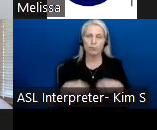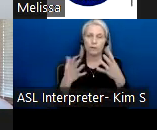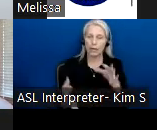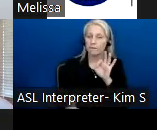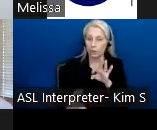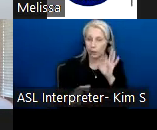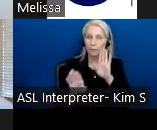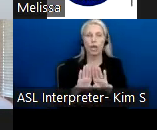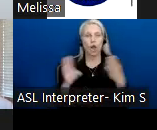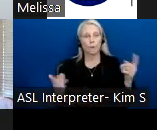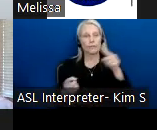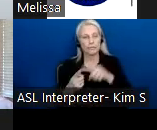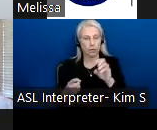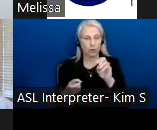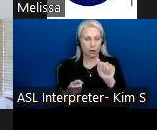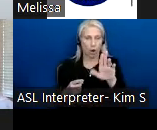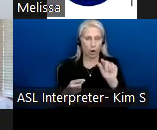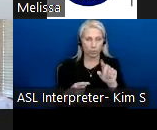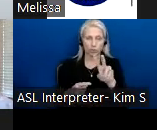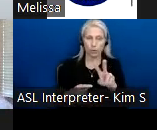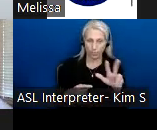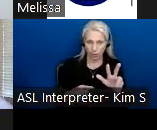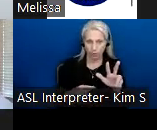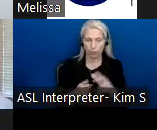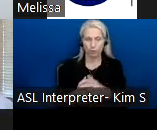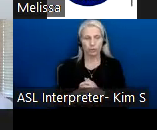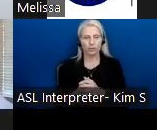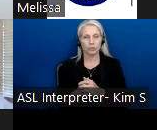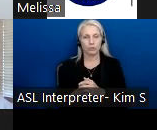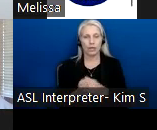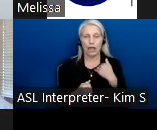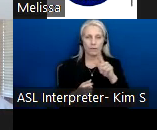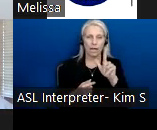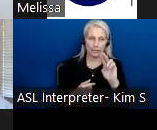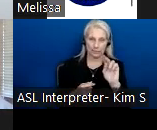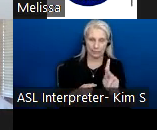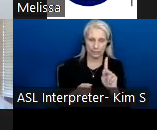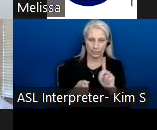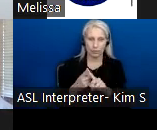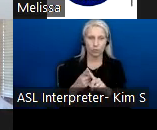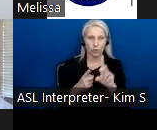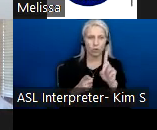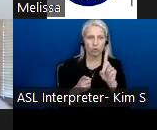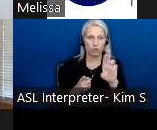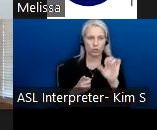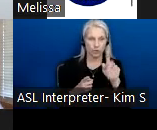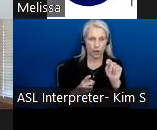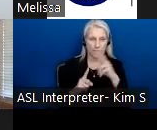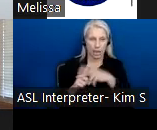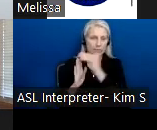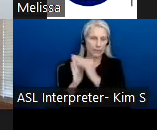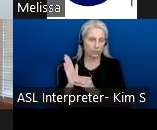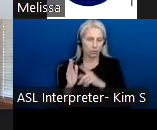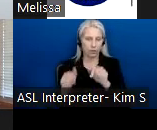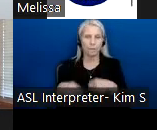open until August 23rd, and there is a link to the draft application where you can